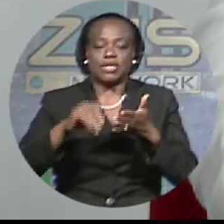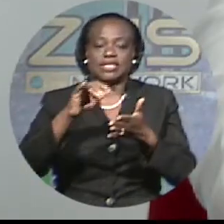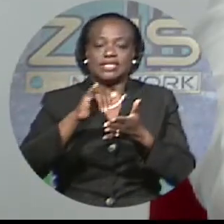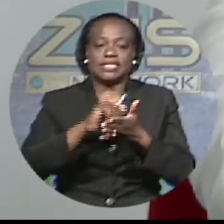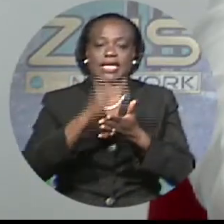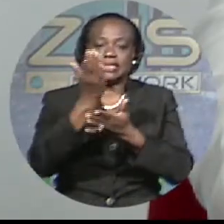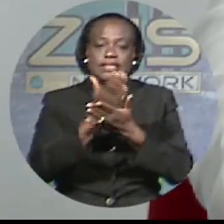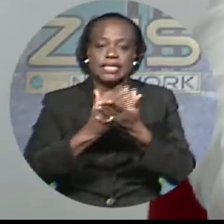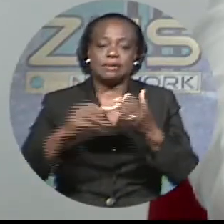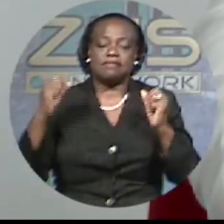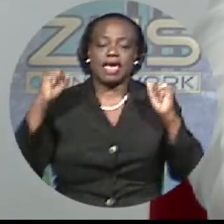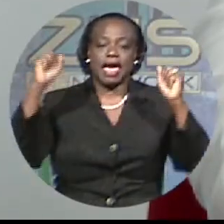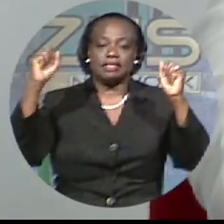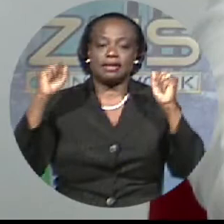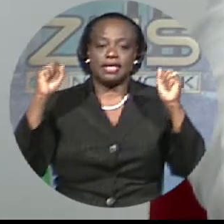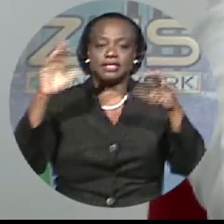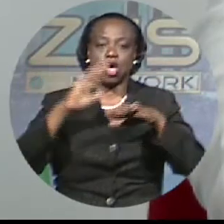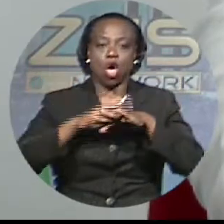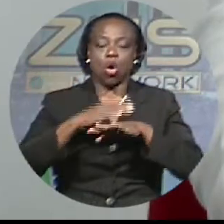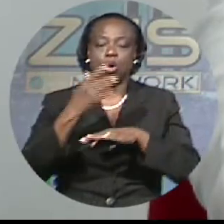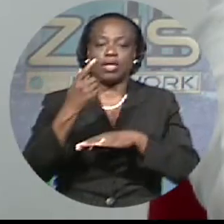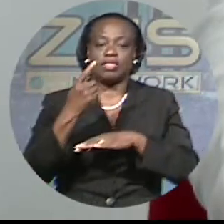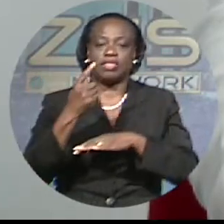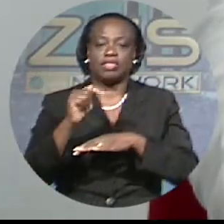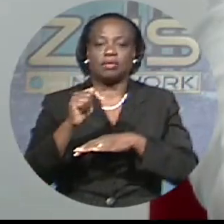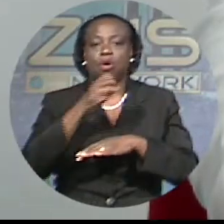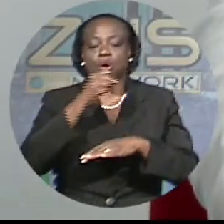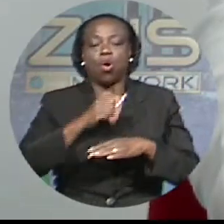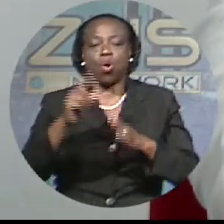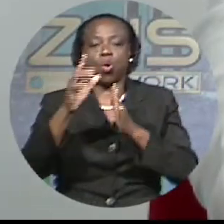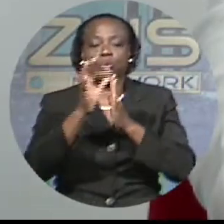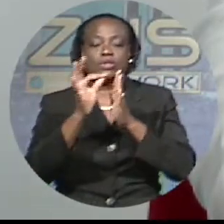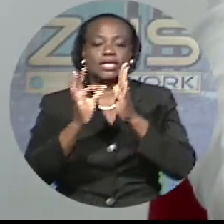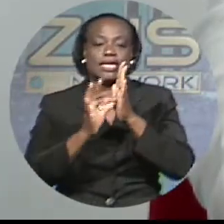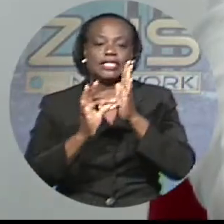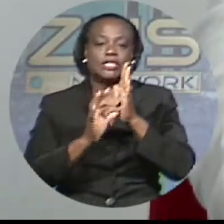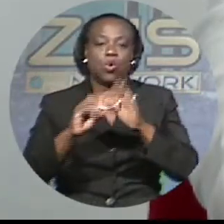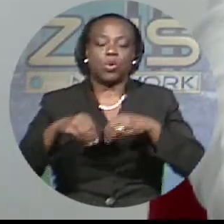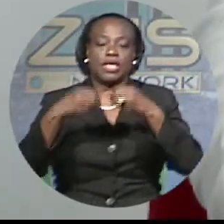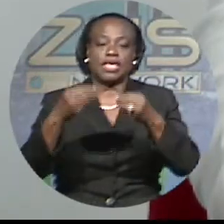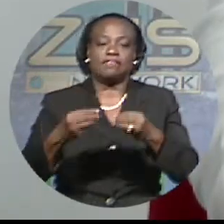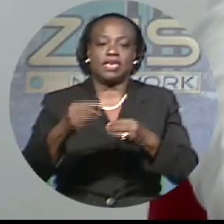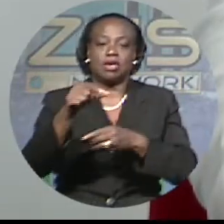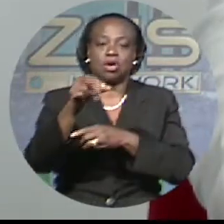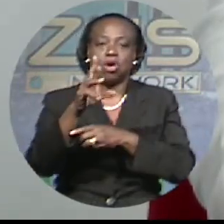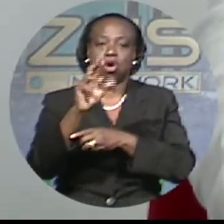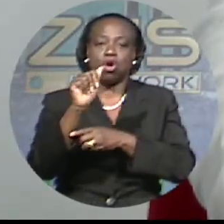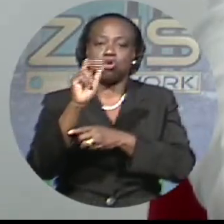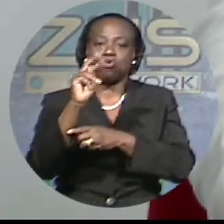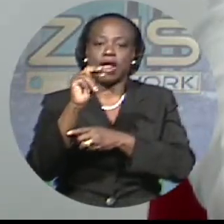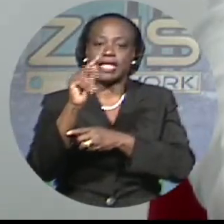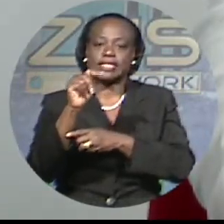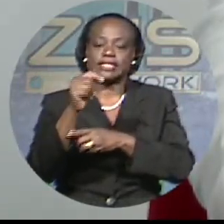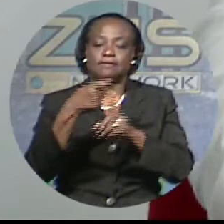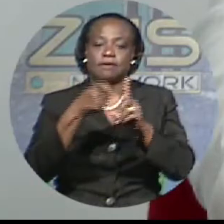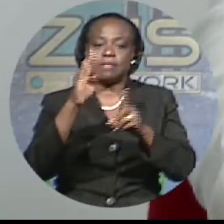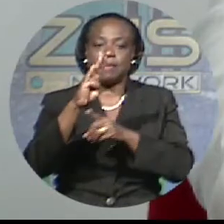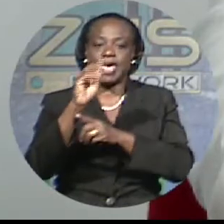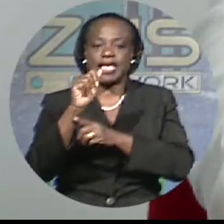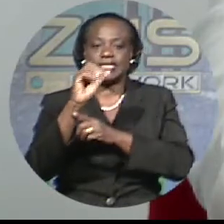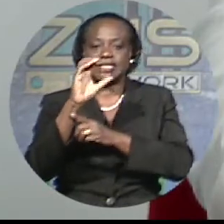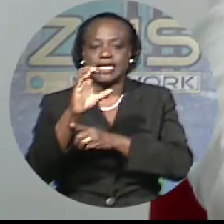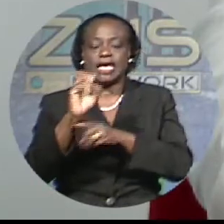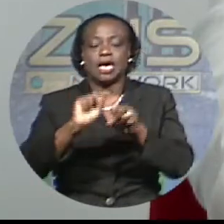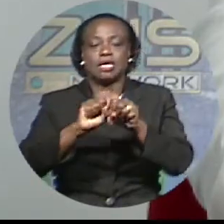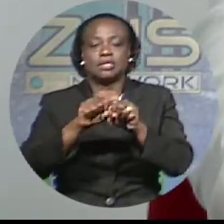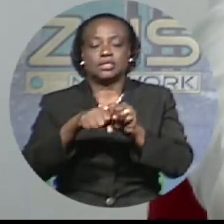the athletes that were on the subvention list was also receiving grants from the BOC. And so we